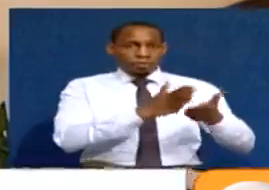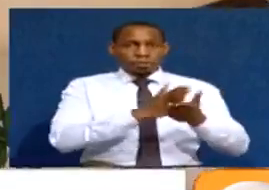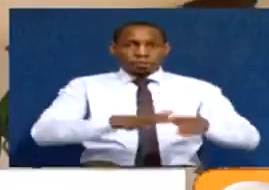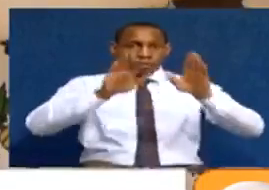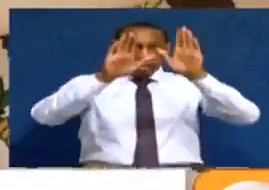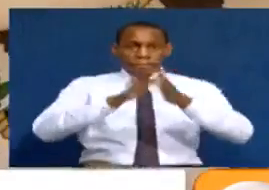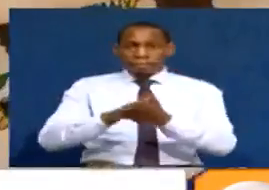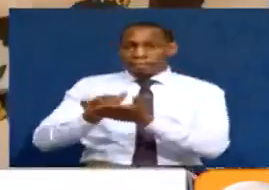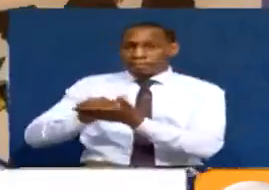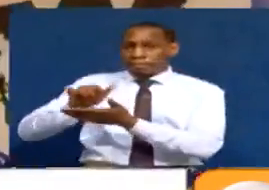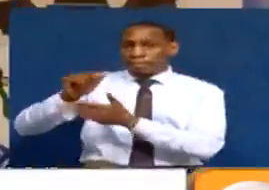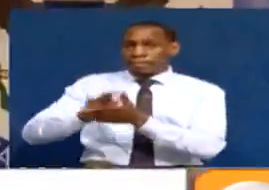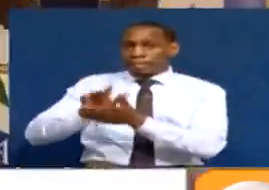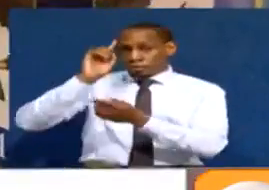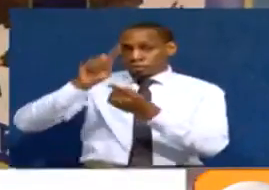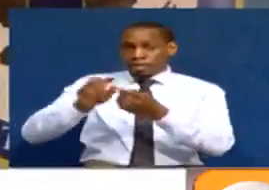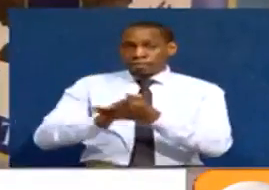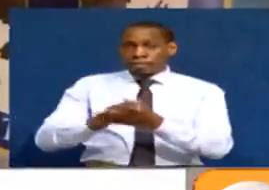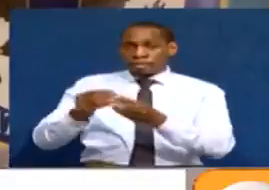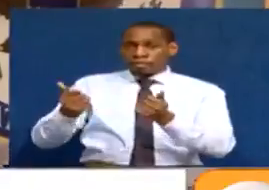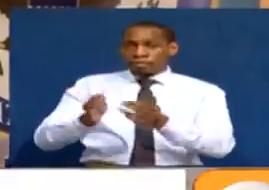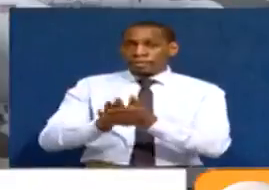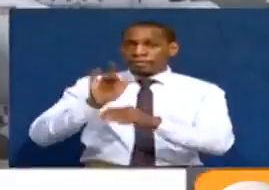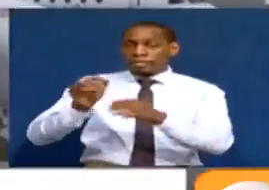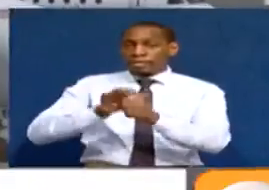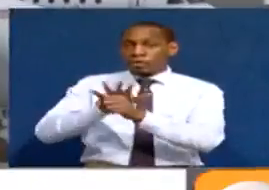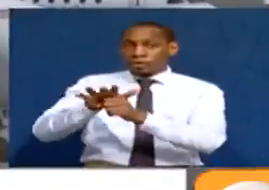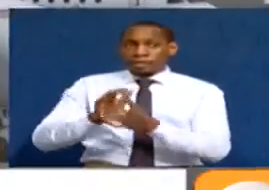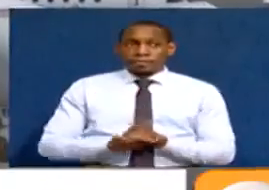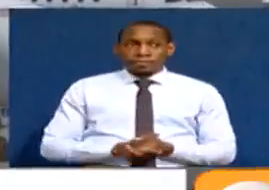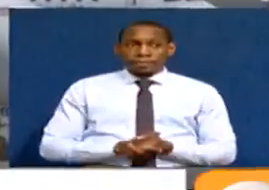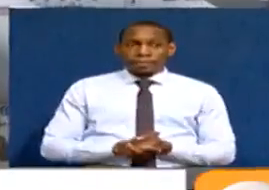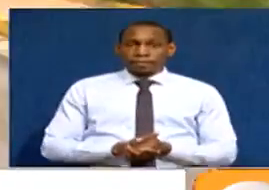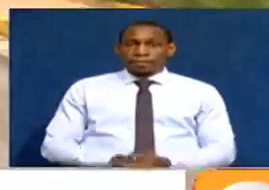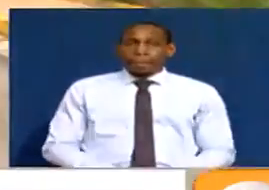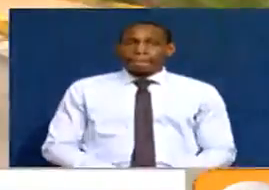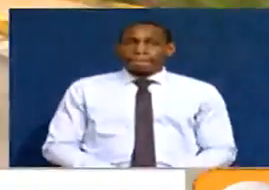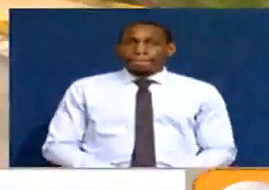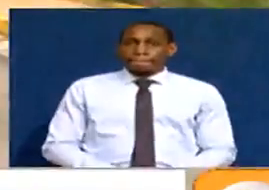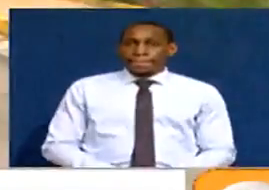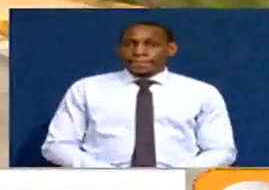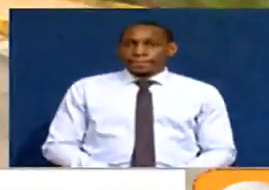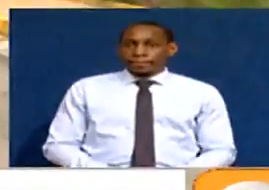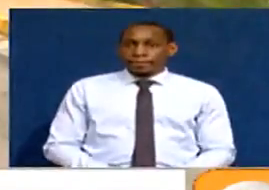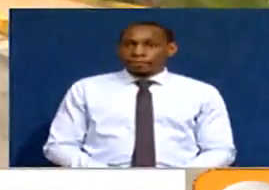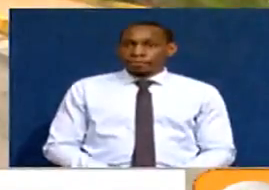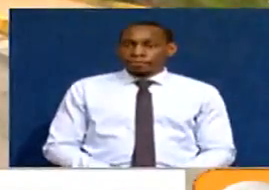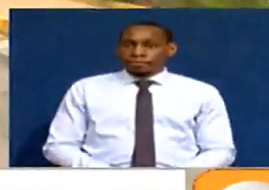in the airline's future as it seeks to emerge from the battering of the COVID-19 pandemic. Faizal Ahmed, Citizen TV, Nairobi.